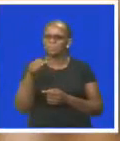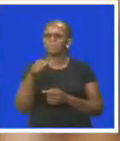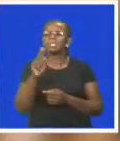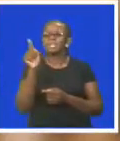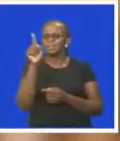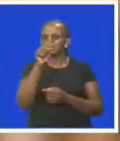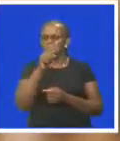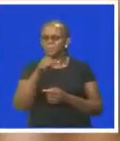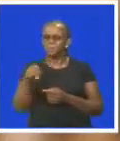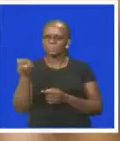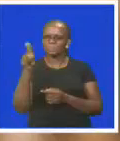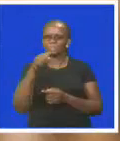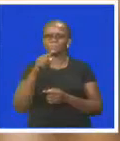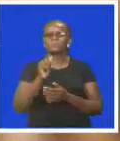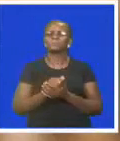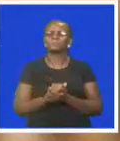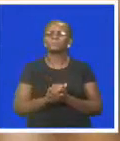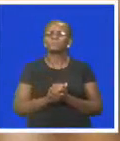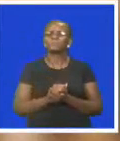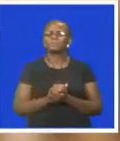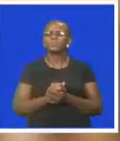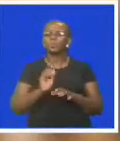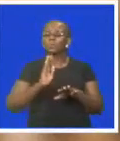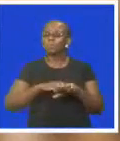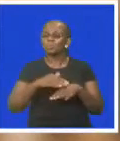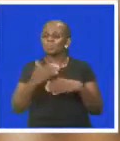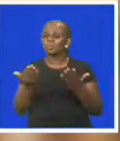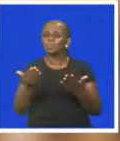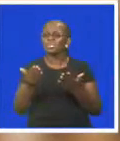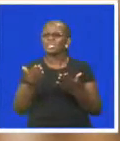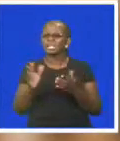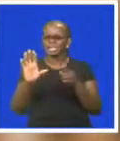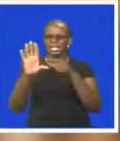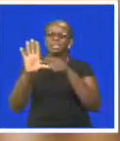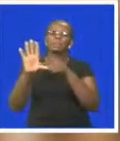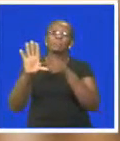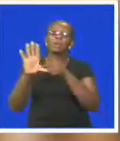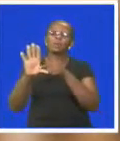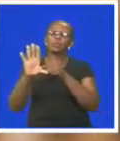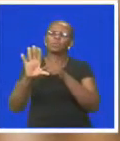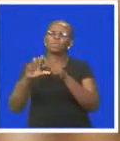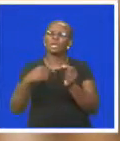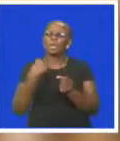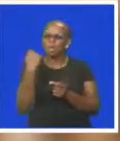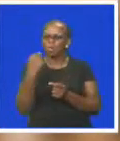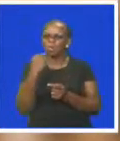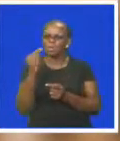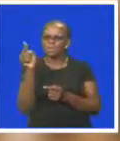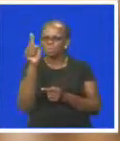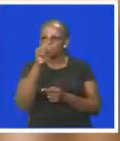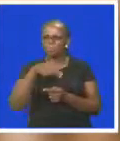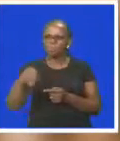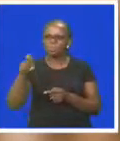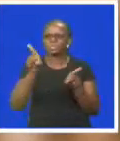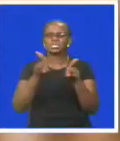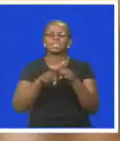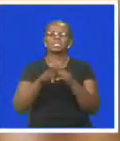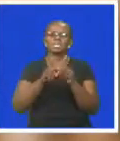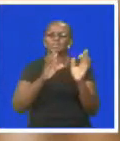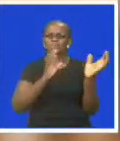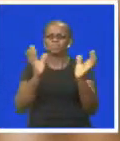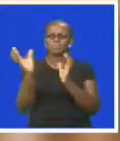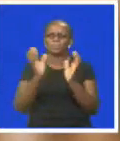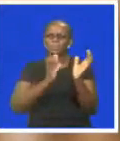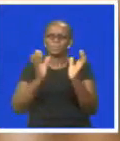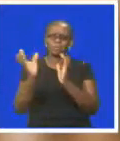circle. We call this shape a circle. It doesn't have any corners. It is just a round, like a ball,